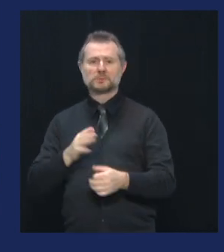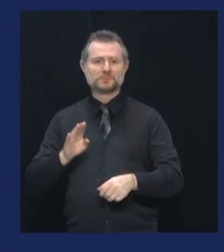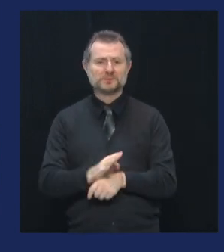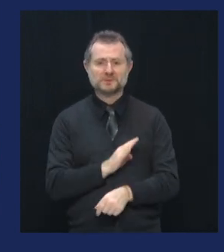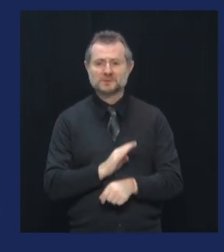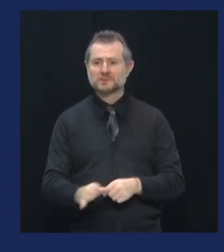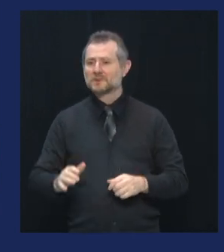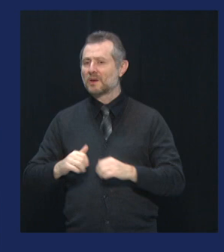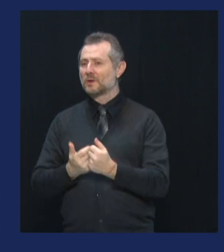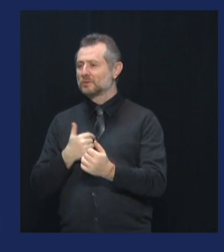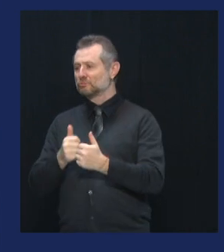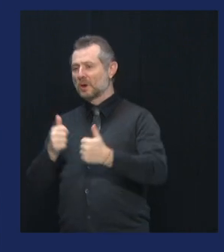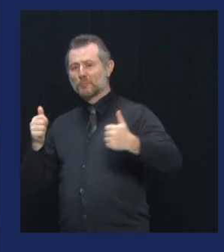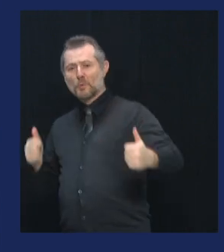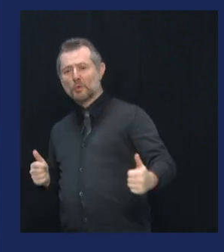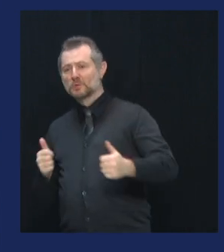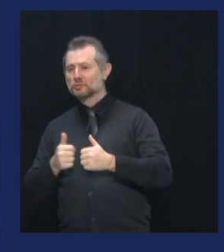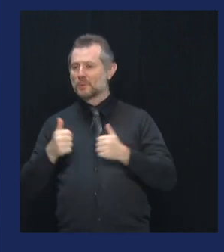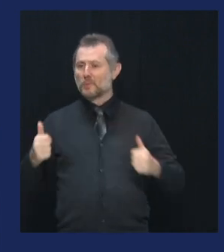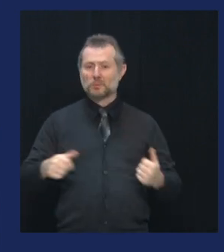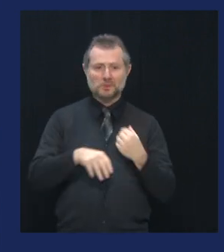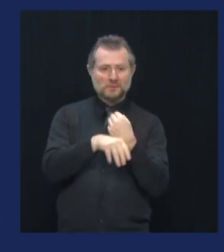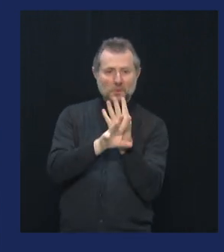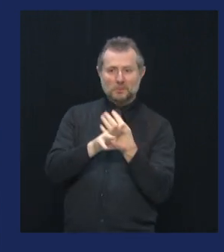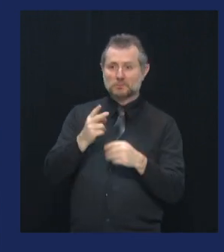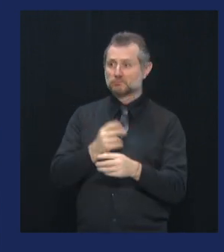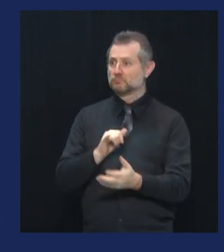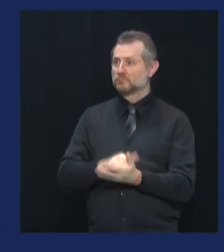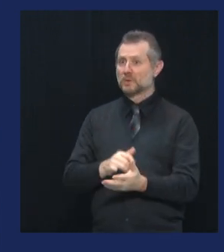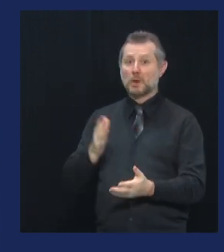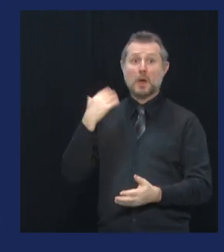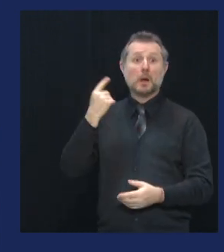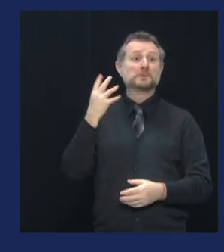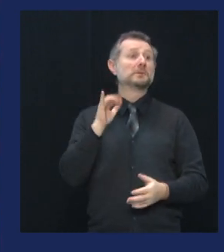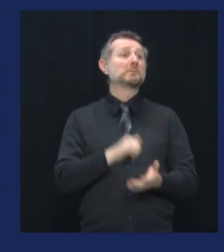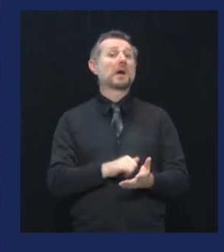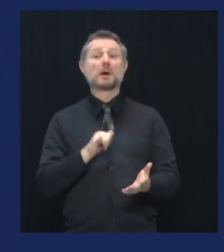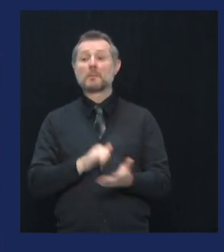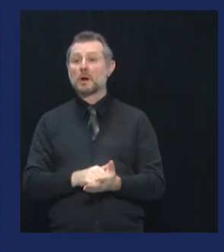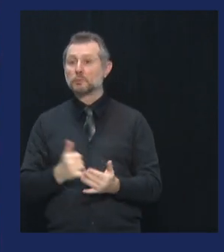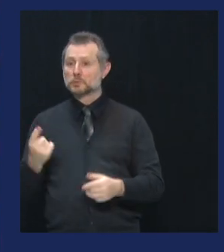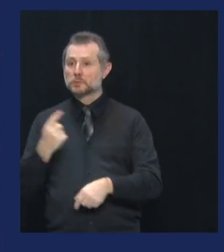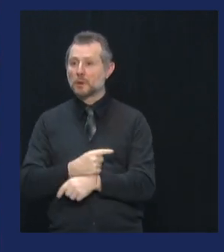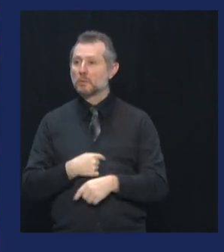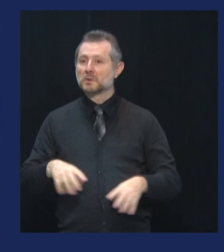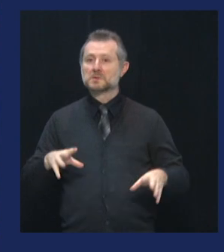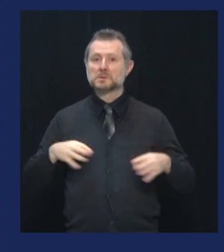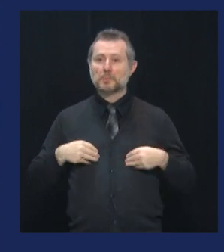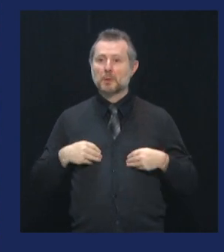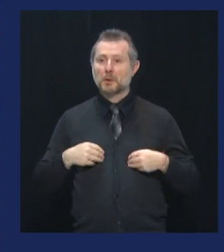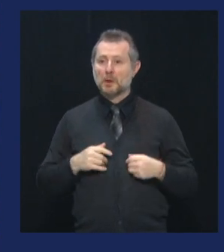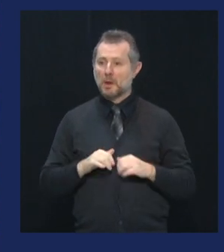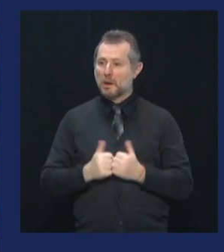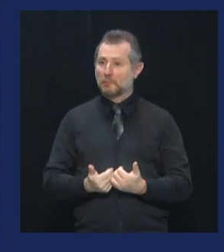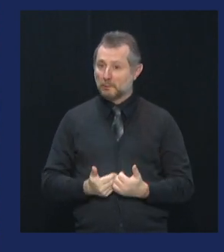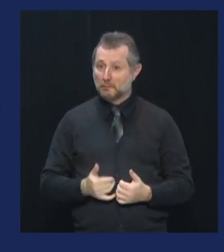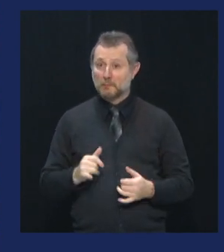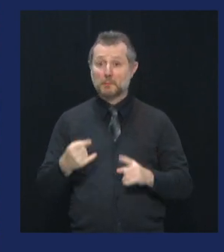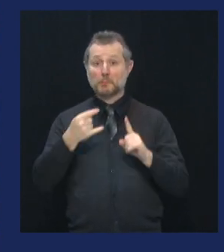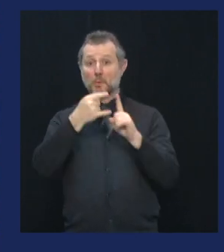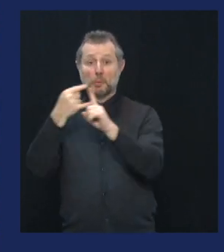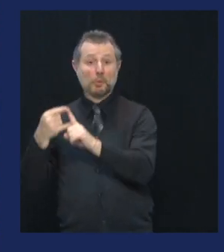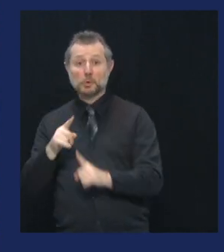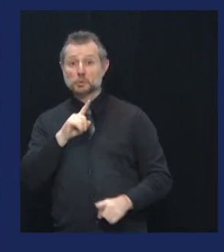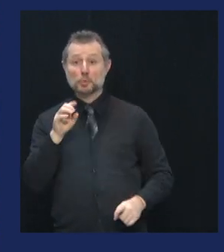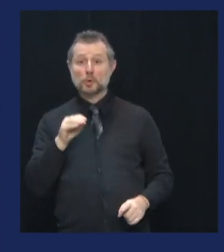year, but today it is an accepted practice. Business meetings on Zoom was unheard of, but